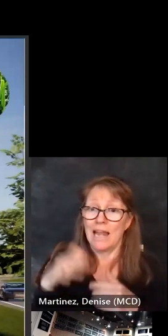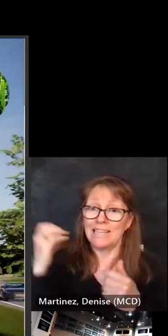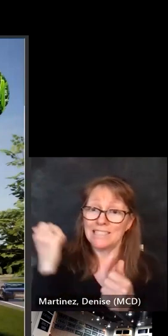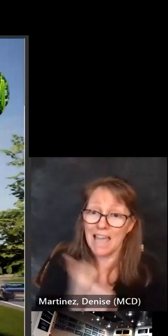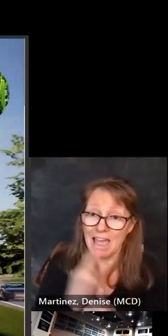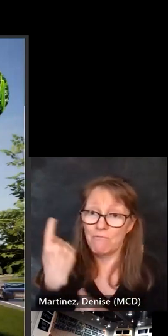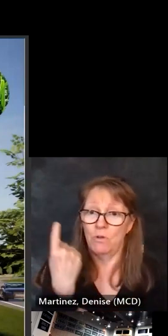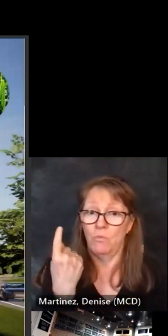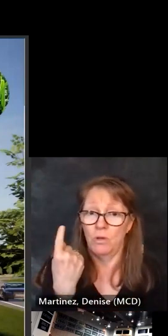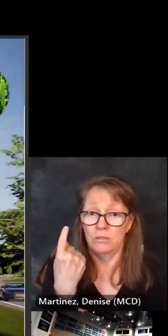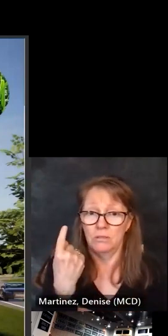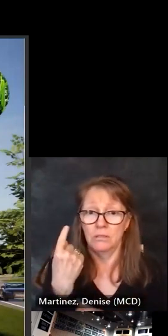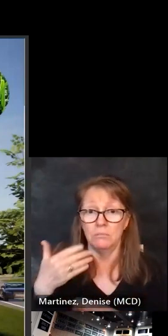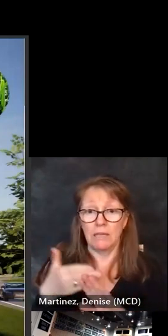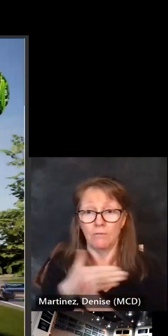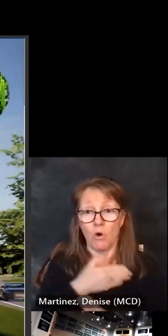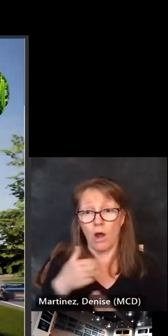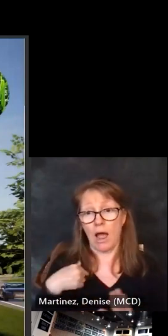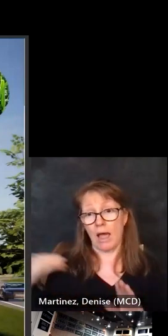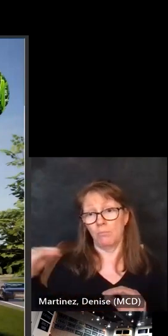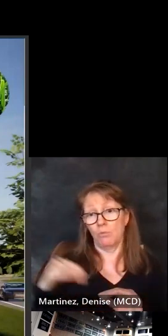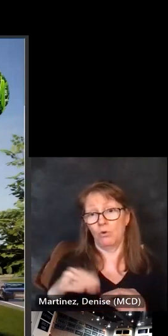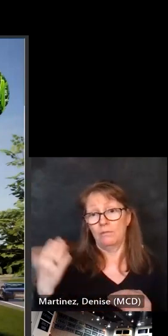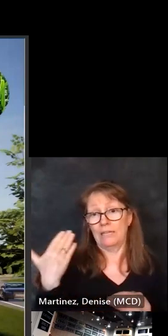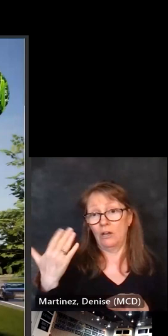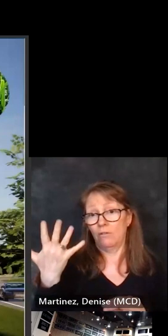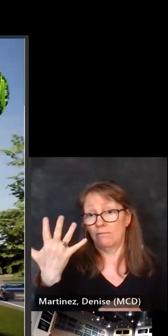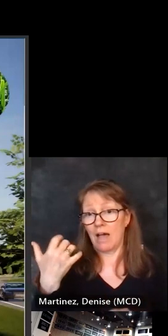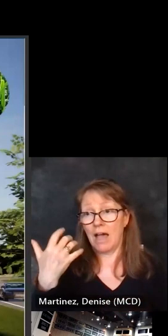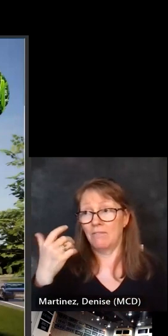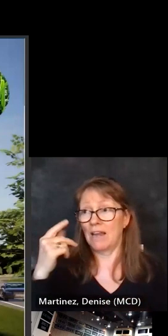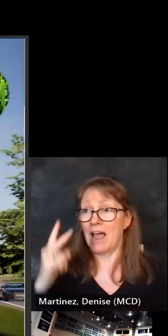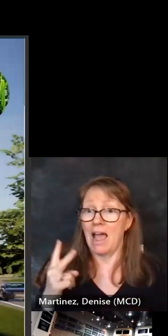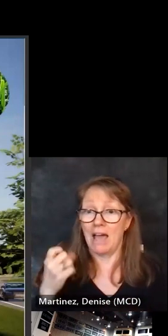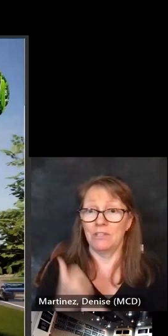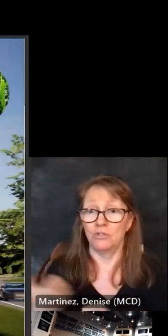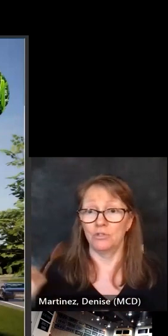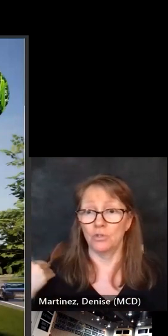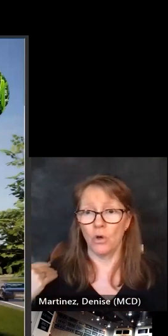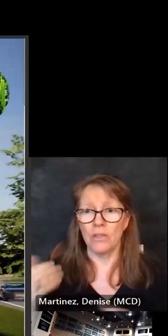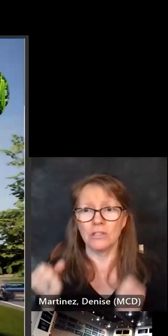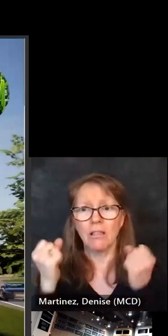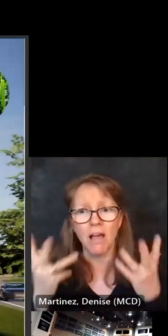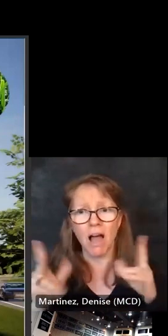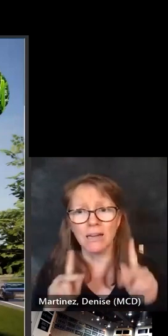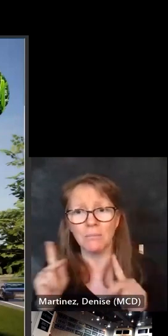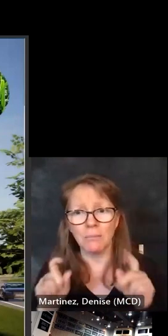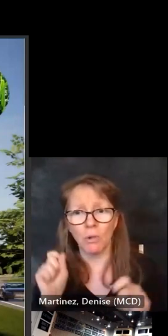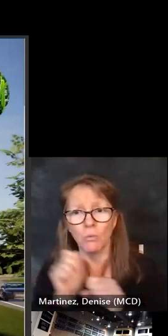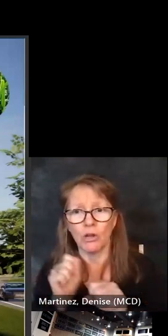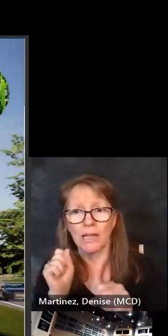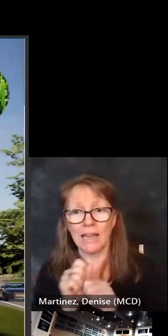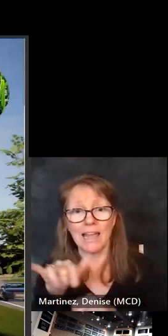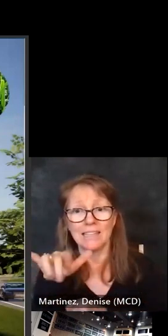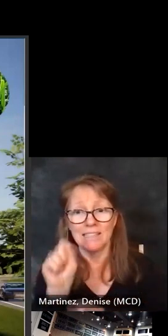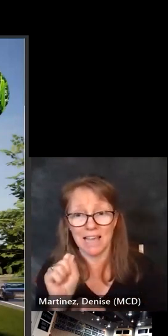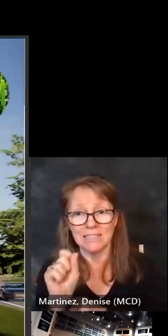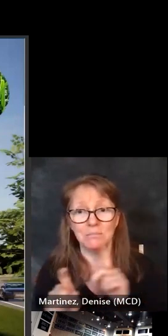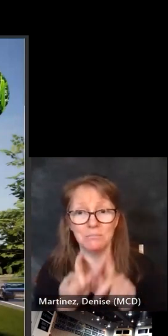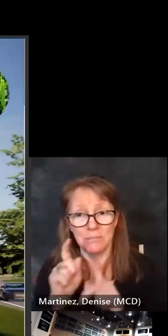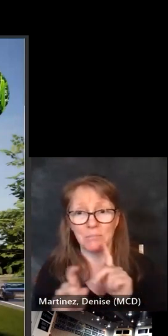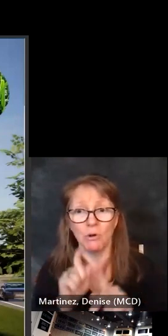And before I moved here about 5.5 years ago, there were lots of people working. And yes, people gave you a